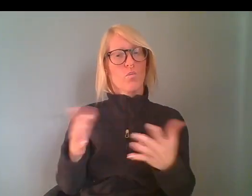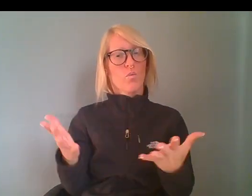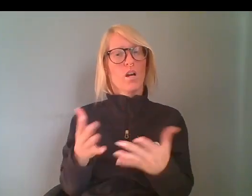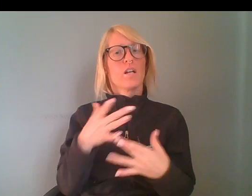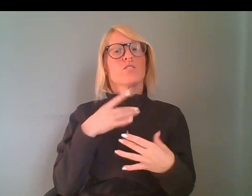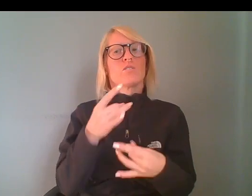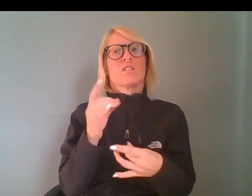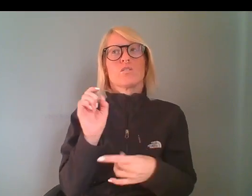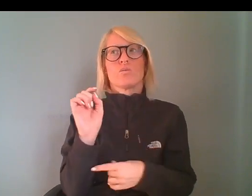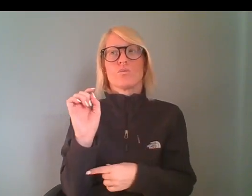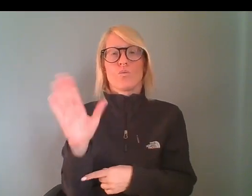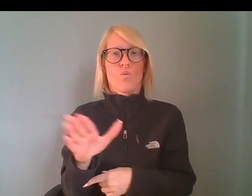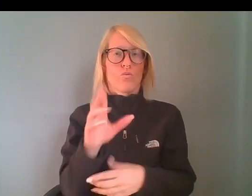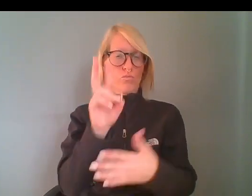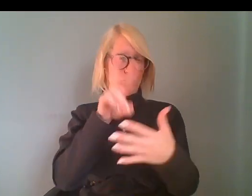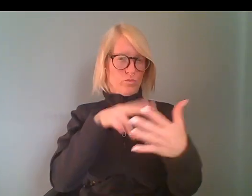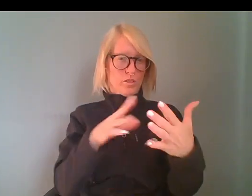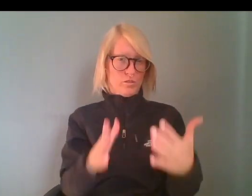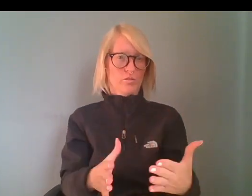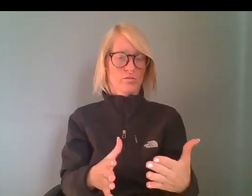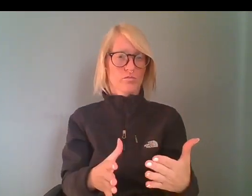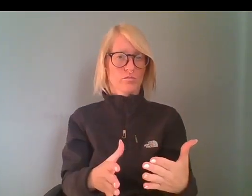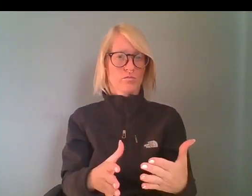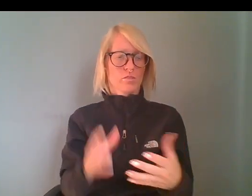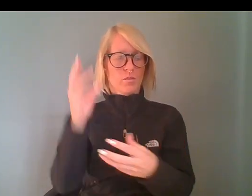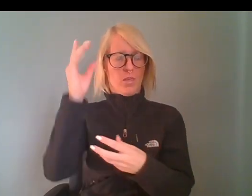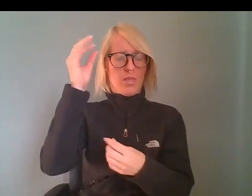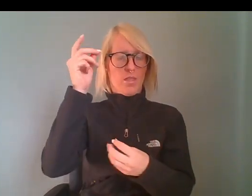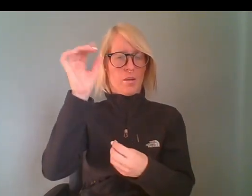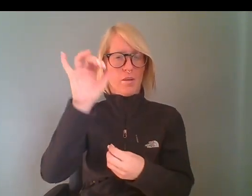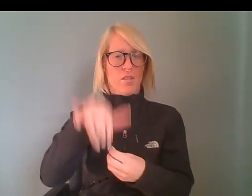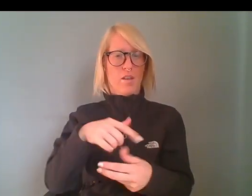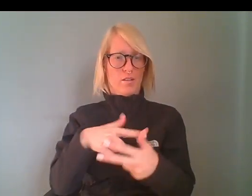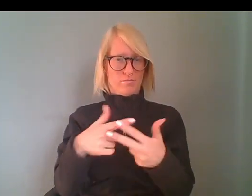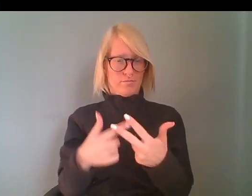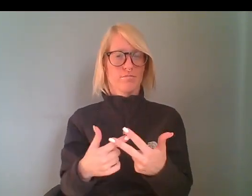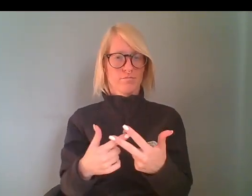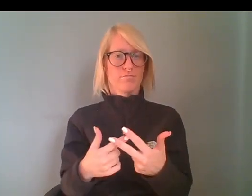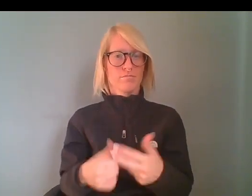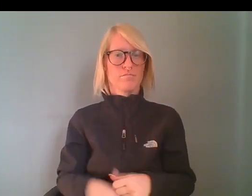just some brainstorming questions when you're getting ready to write.